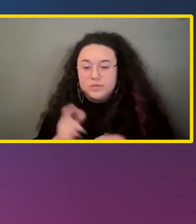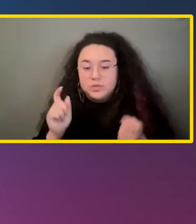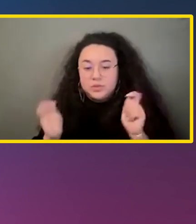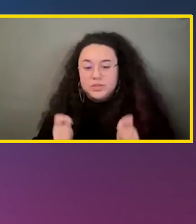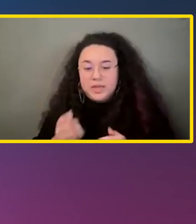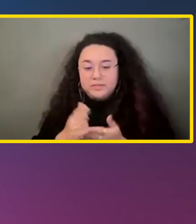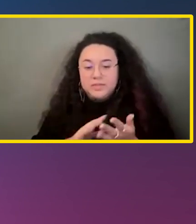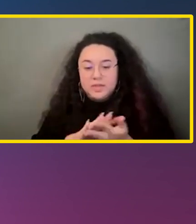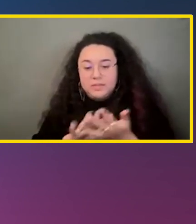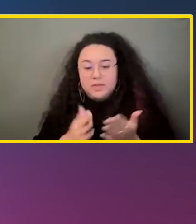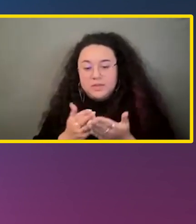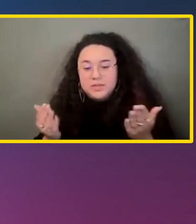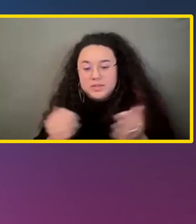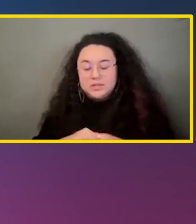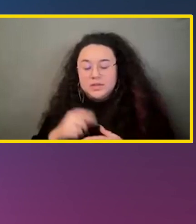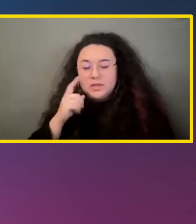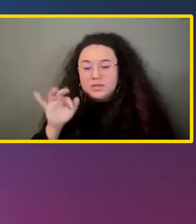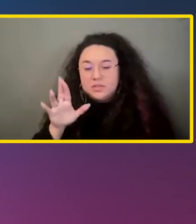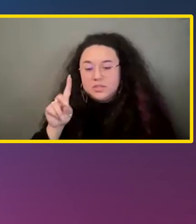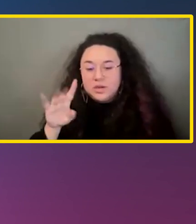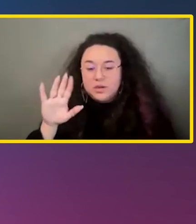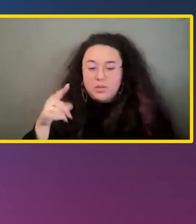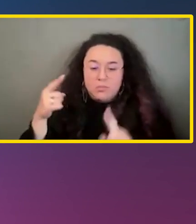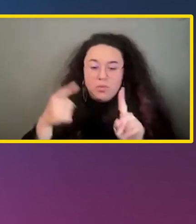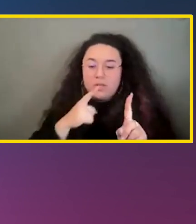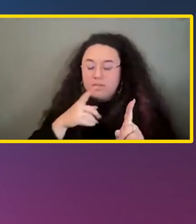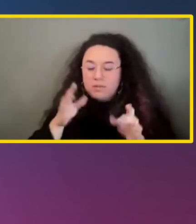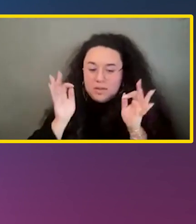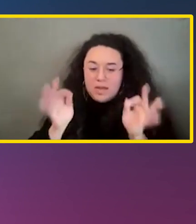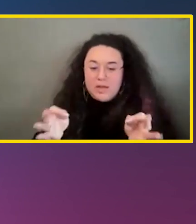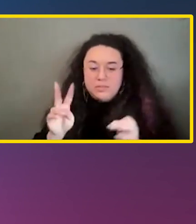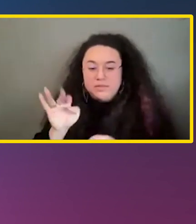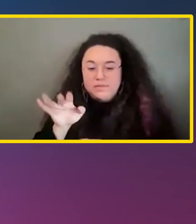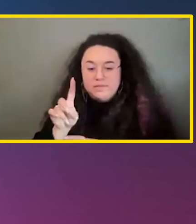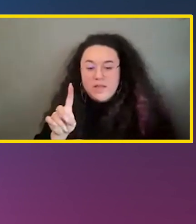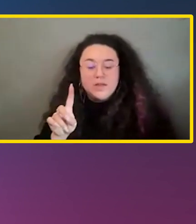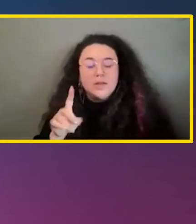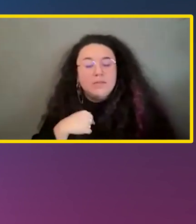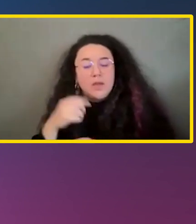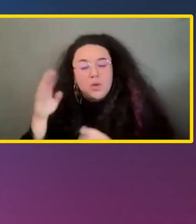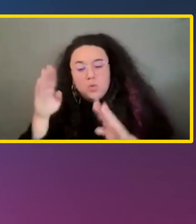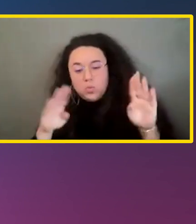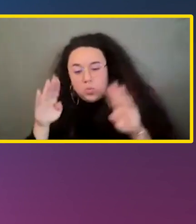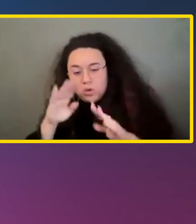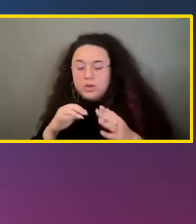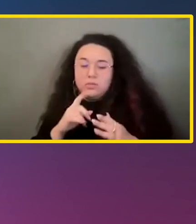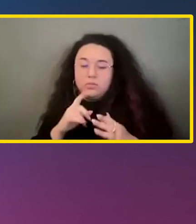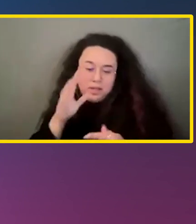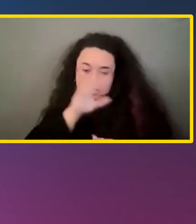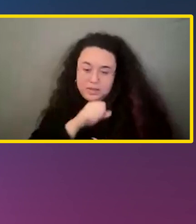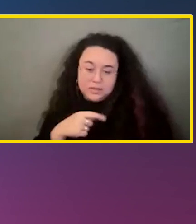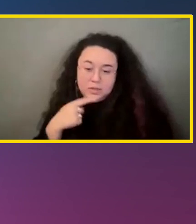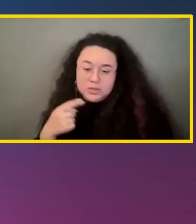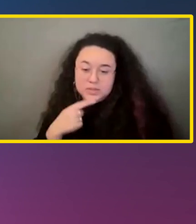adapt to some of these things. So I think, Jared, to your point, I think it's absolutely valid. I just worry that I guess I would